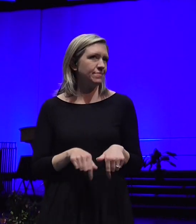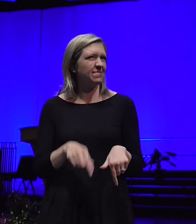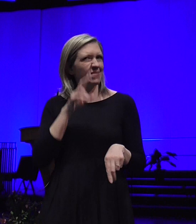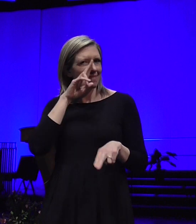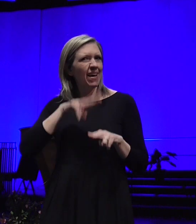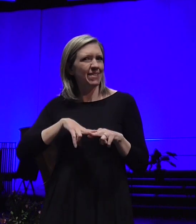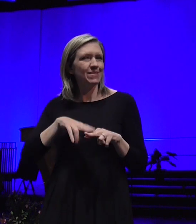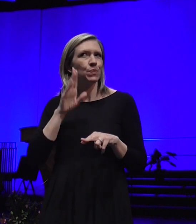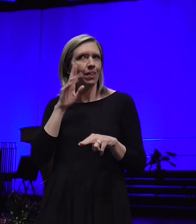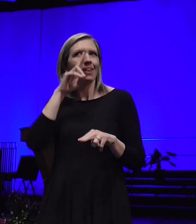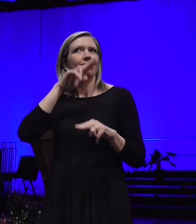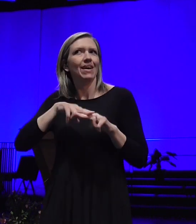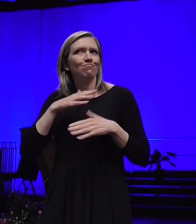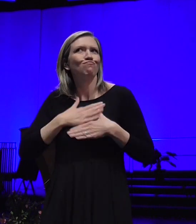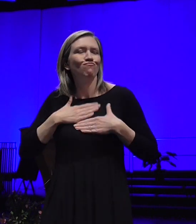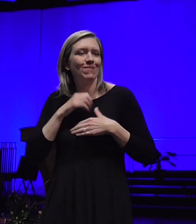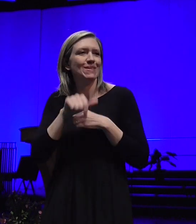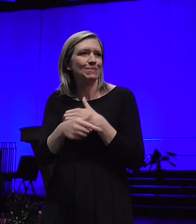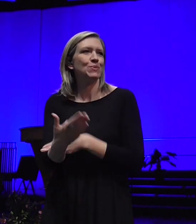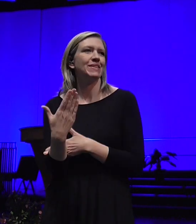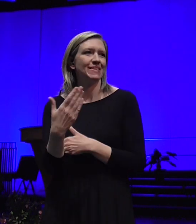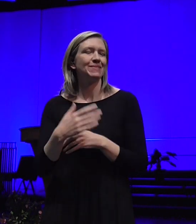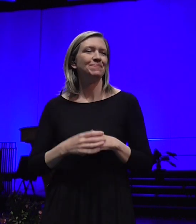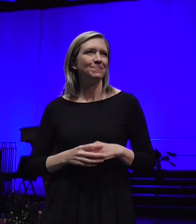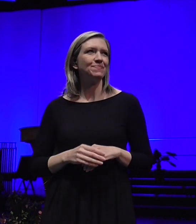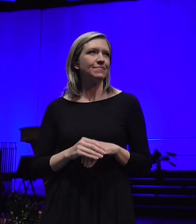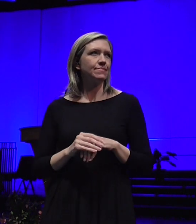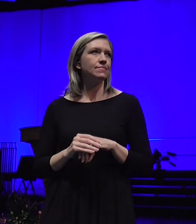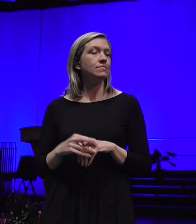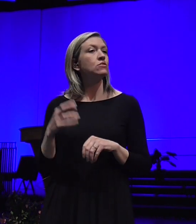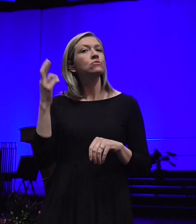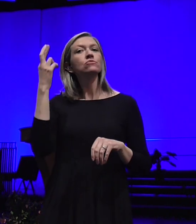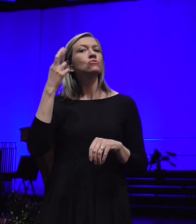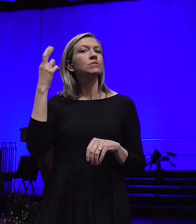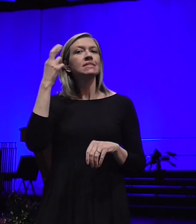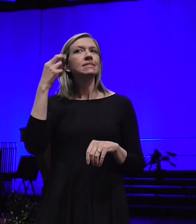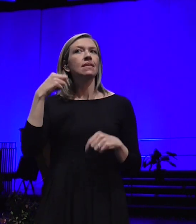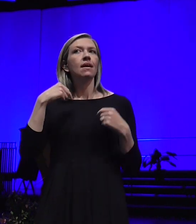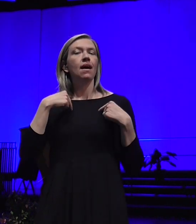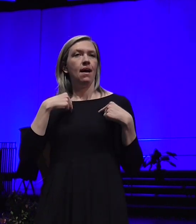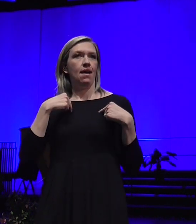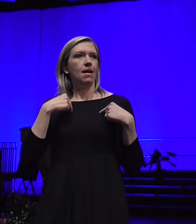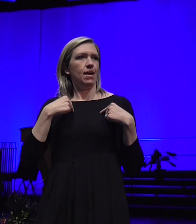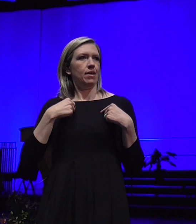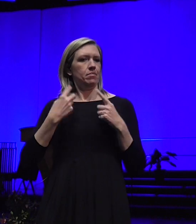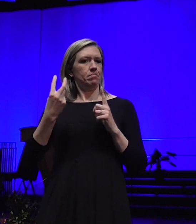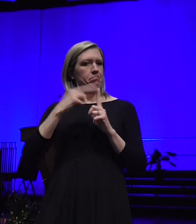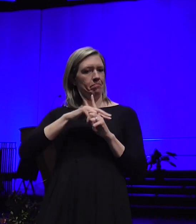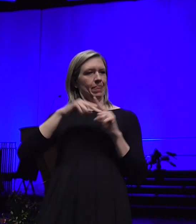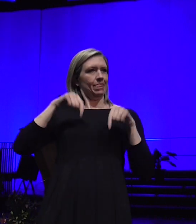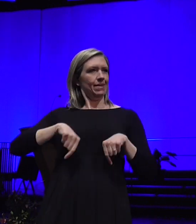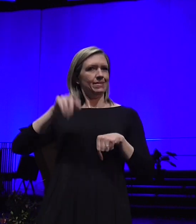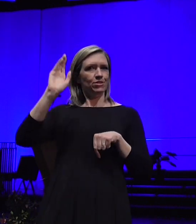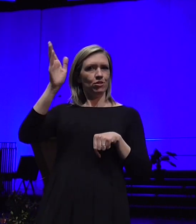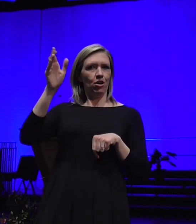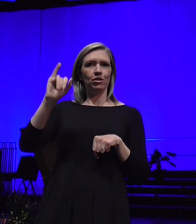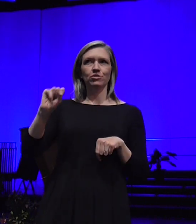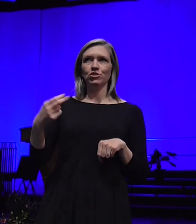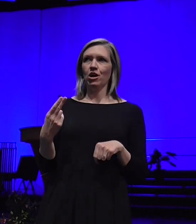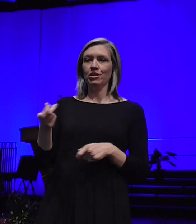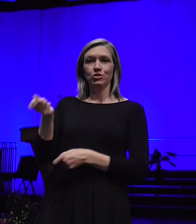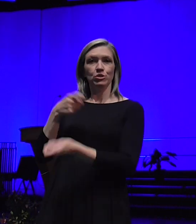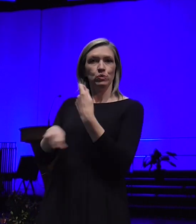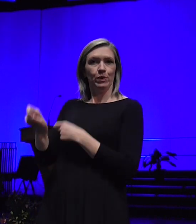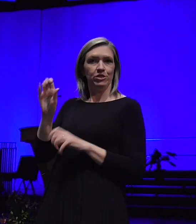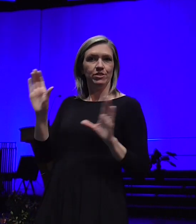going to be fun. We're going to have some fun this morning. So the reason I got this Earth Day talk, Josh switched Sundays with